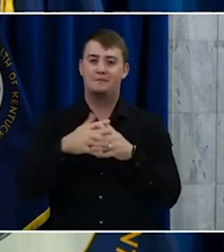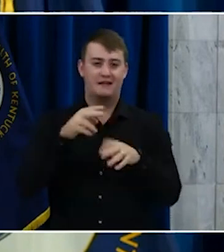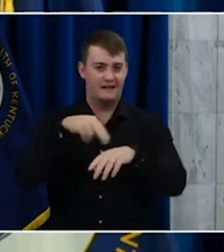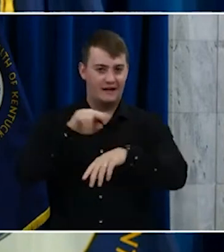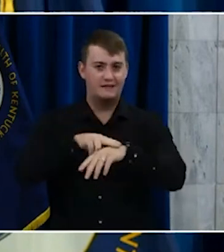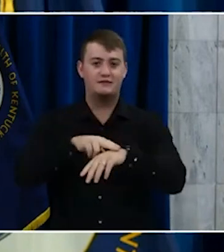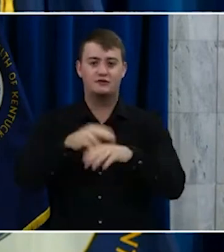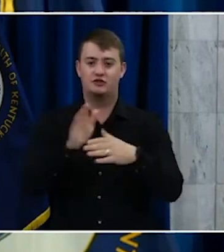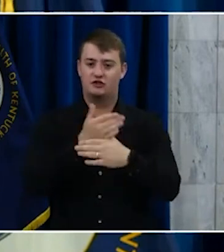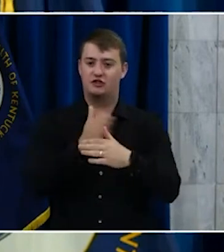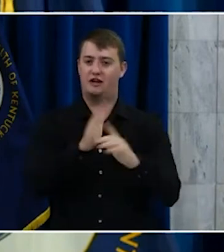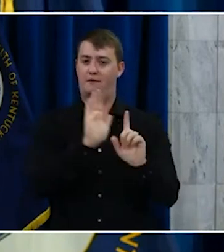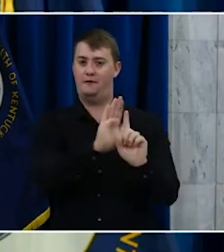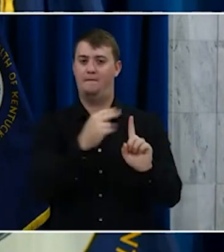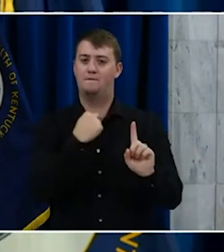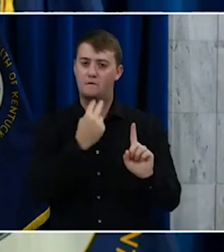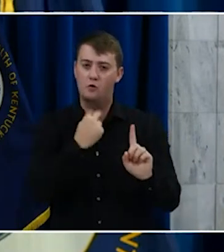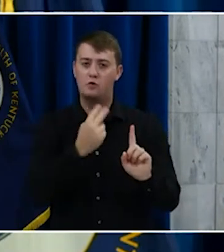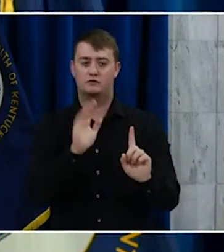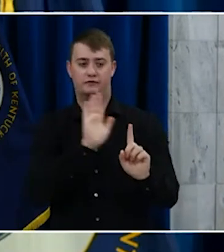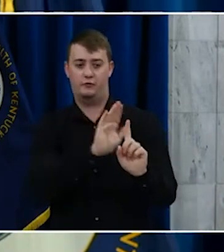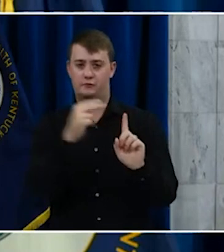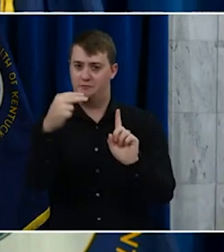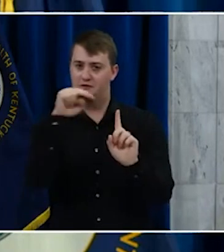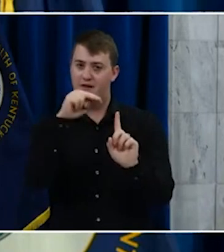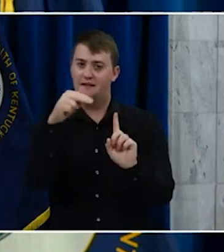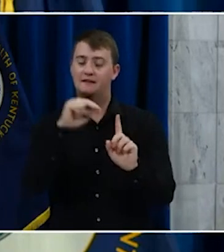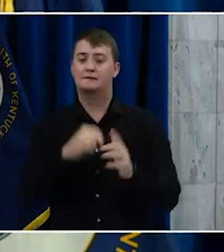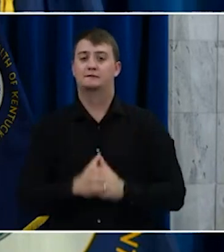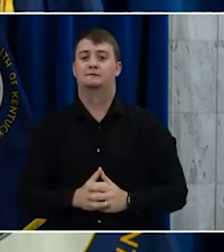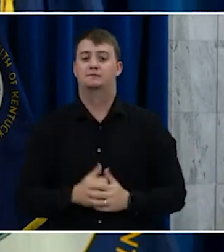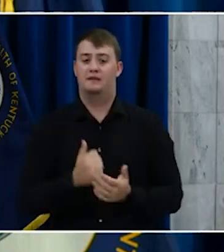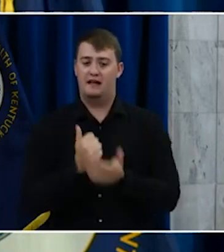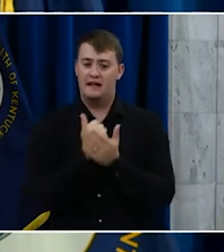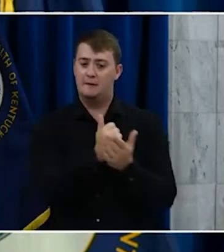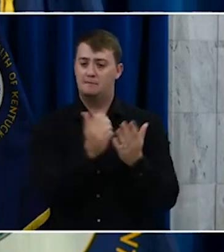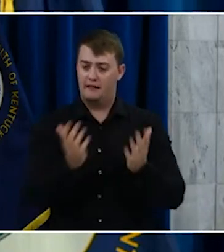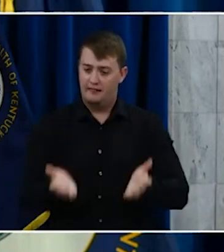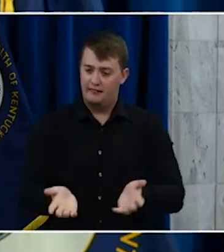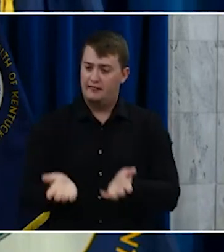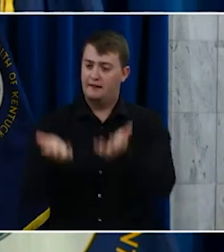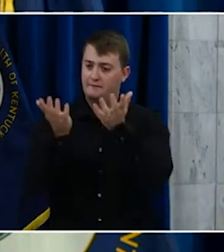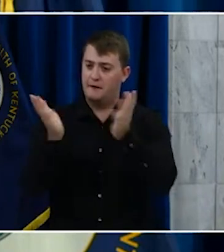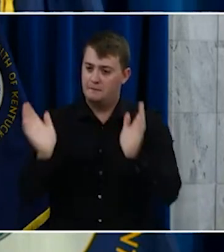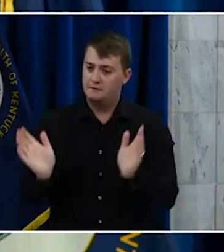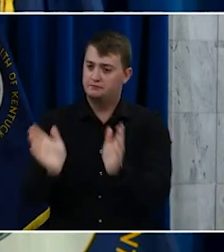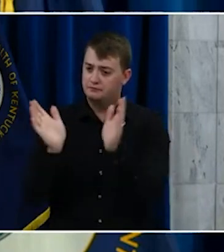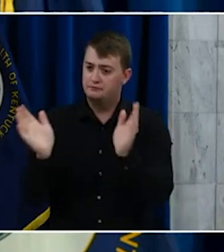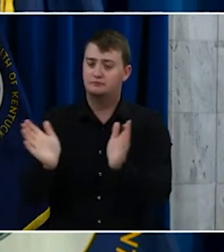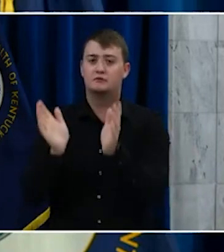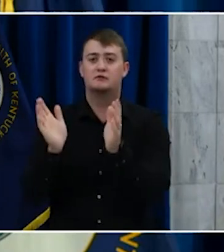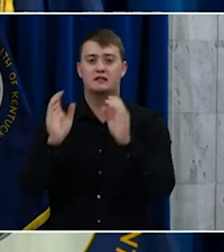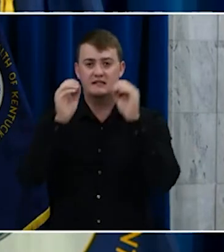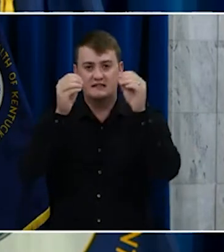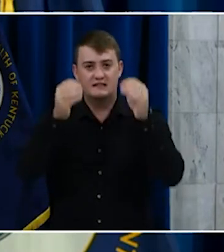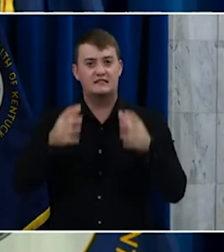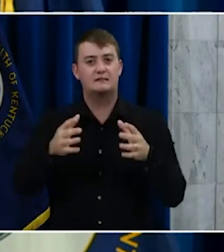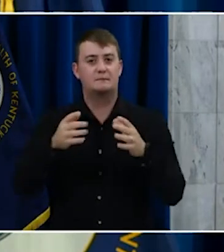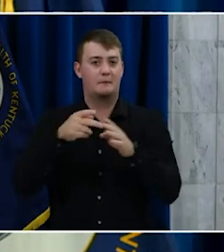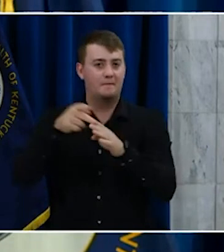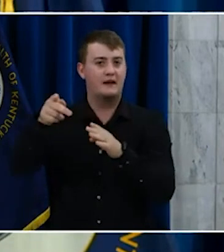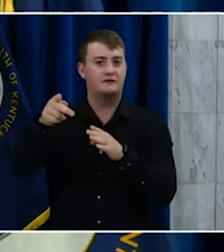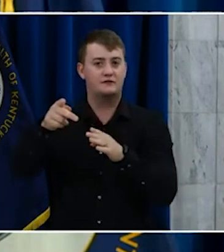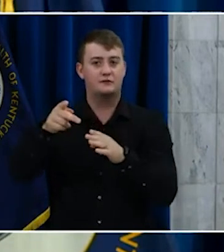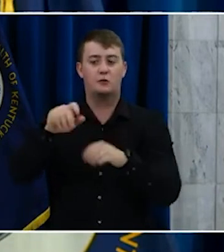share their voice and their perspective, to help lift up the teaching profession and